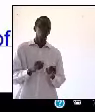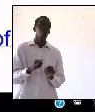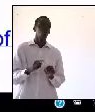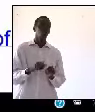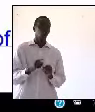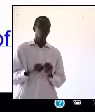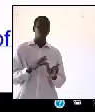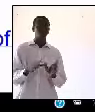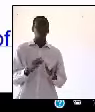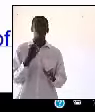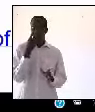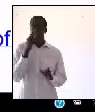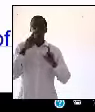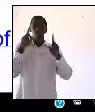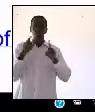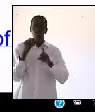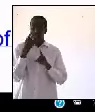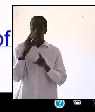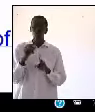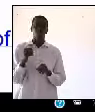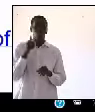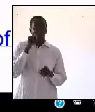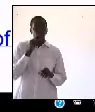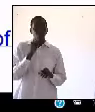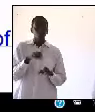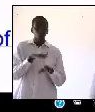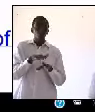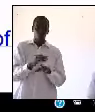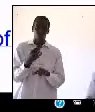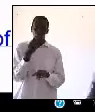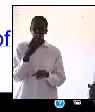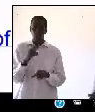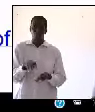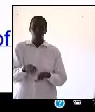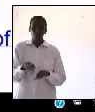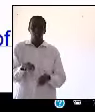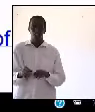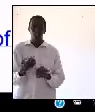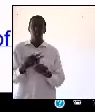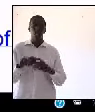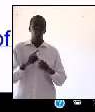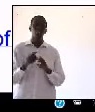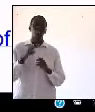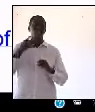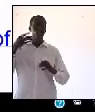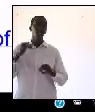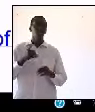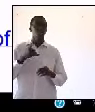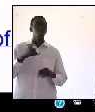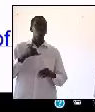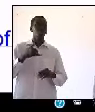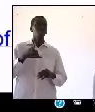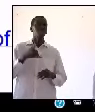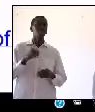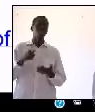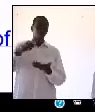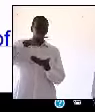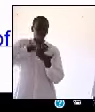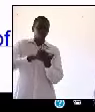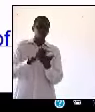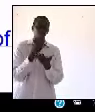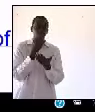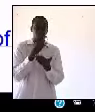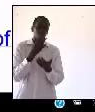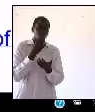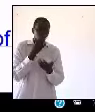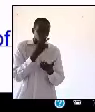their special role in crime detection. You know, some certain dogs, like in some of these advanced countries, they have dogs,